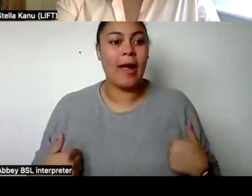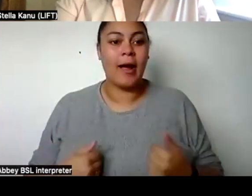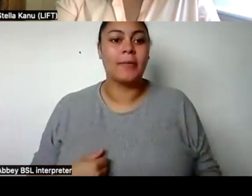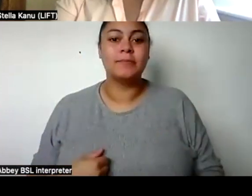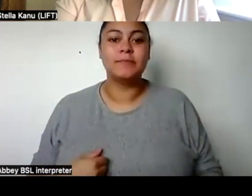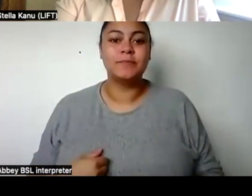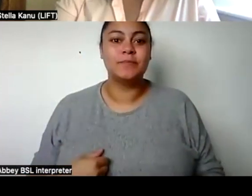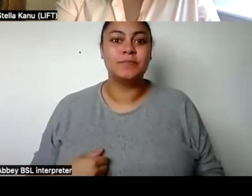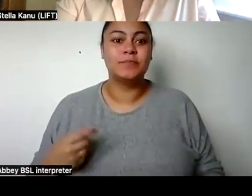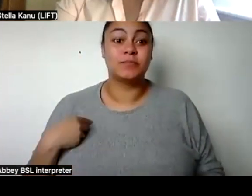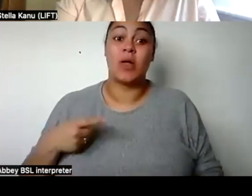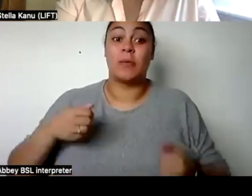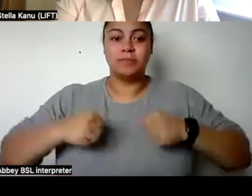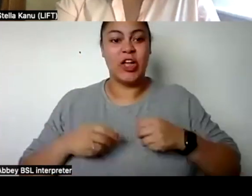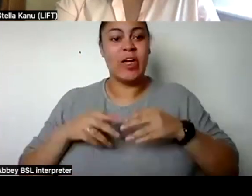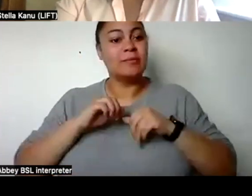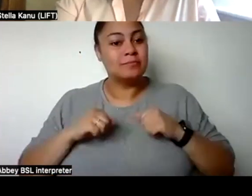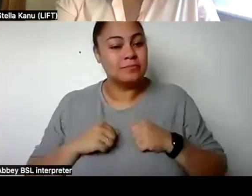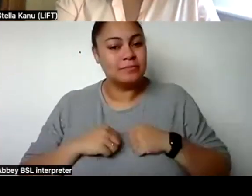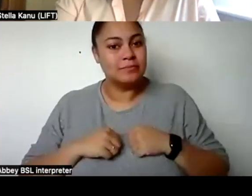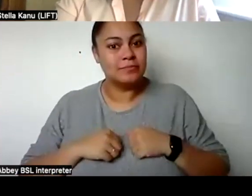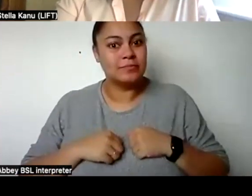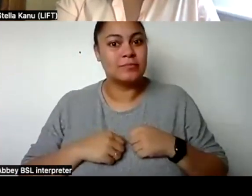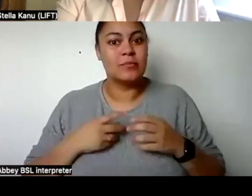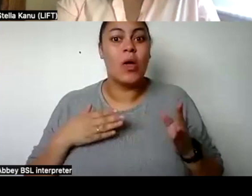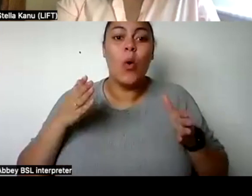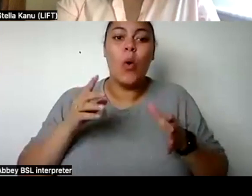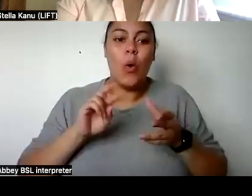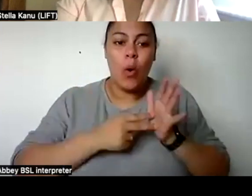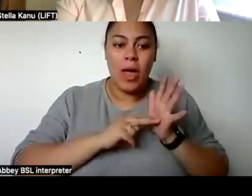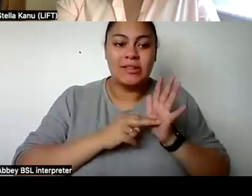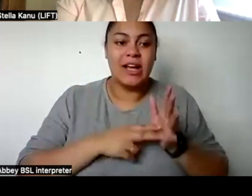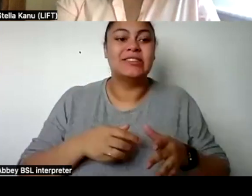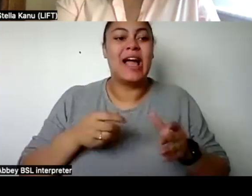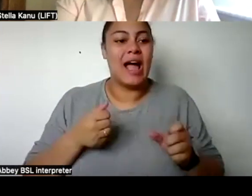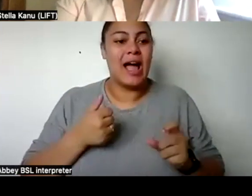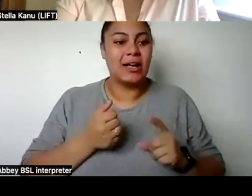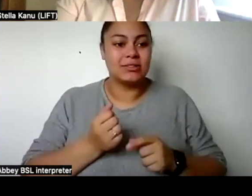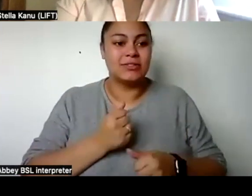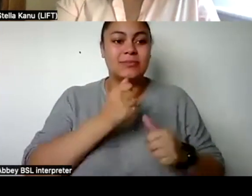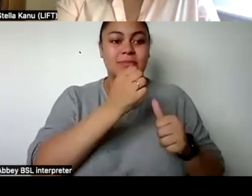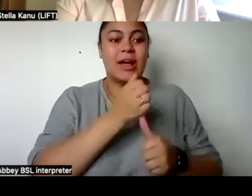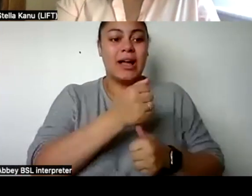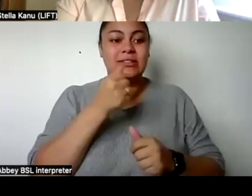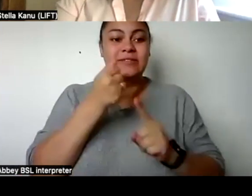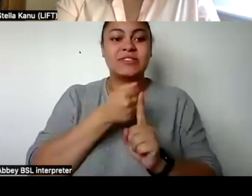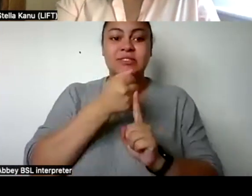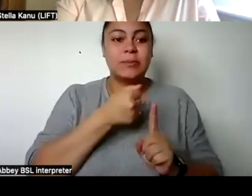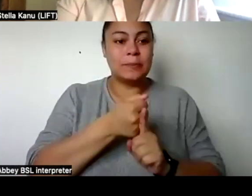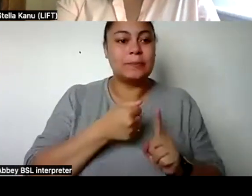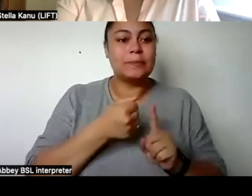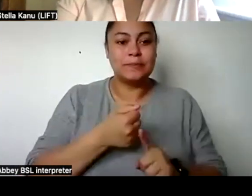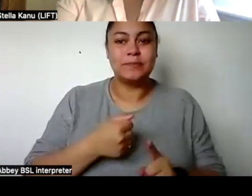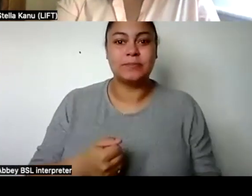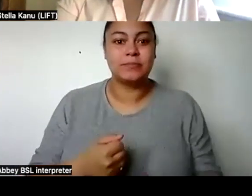to be chairing this session this evening on organisational activism, human rights versus human resources, and we'll be hearing from an